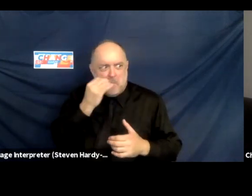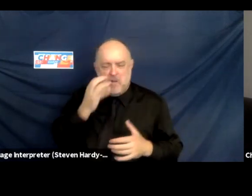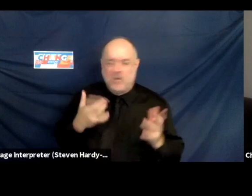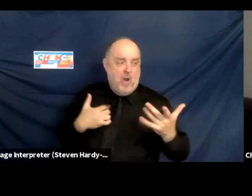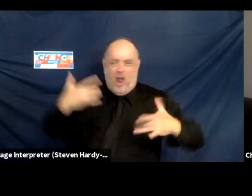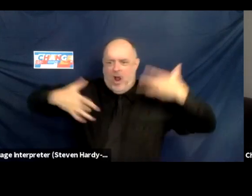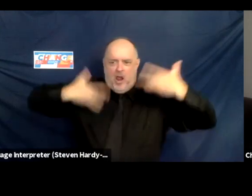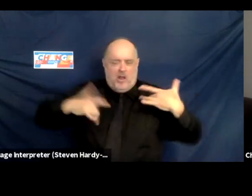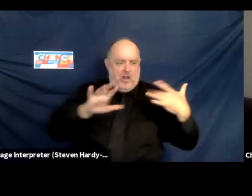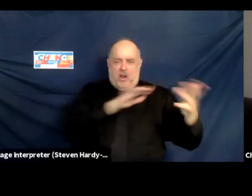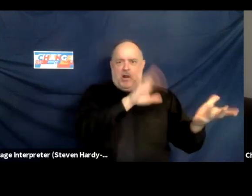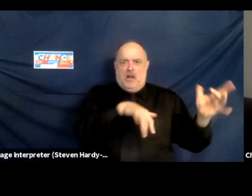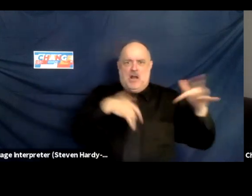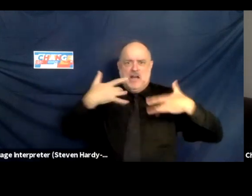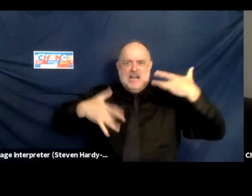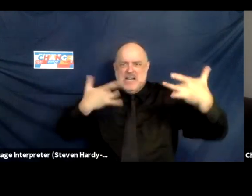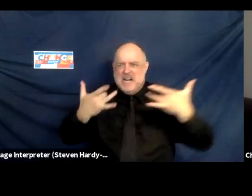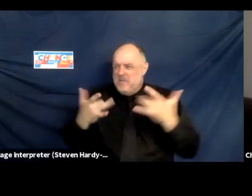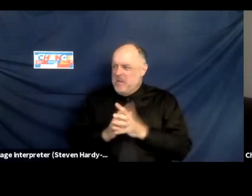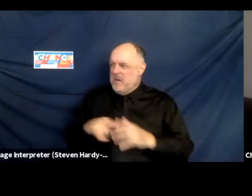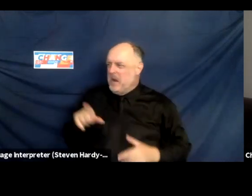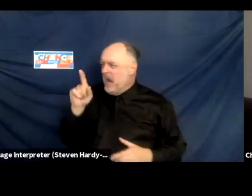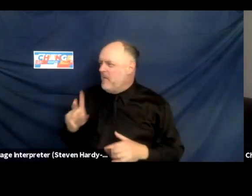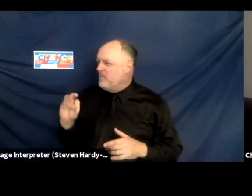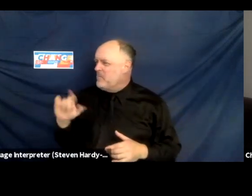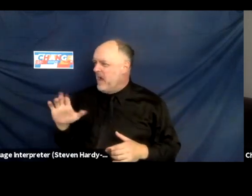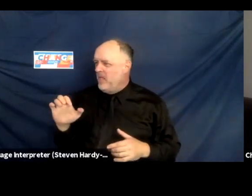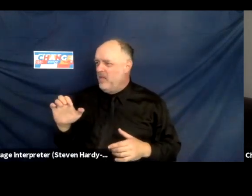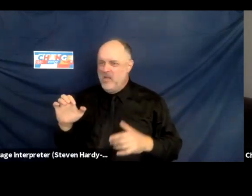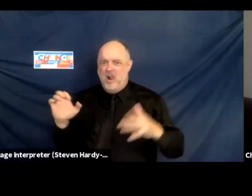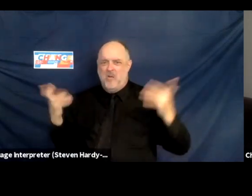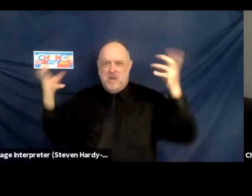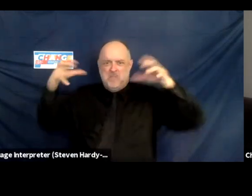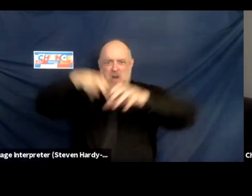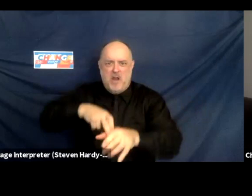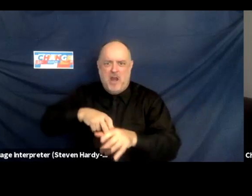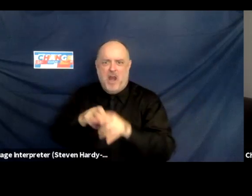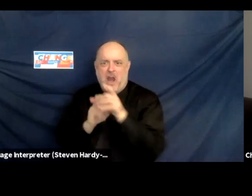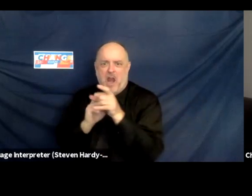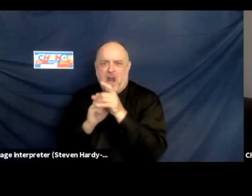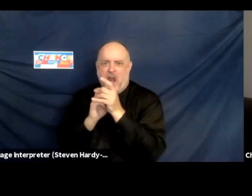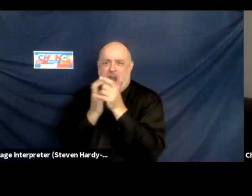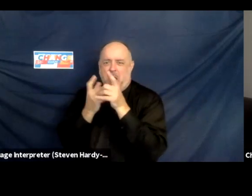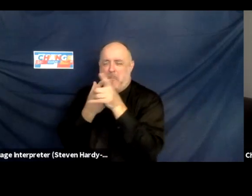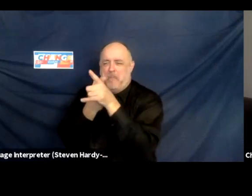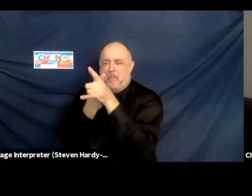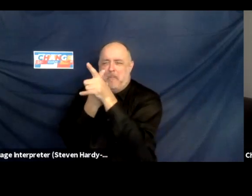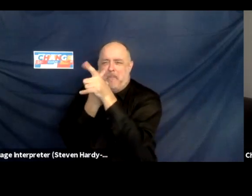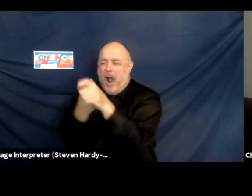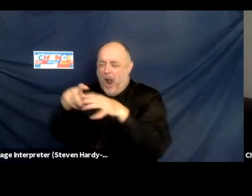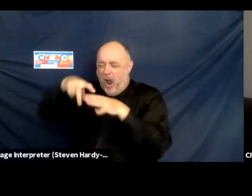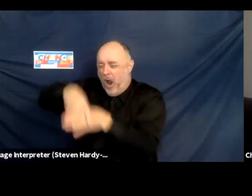and it's probably about a quarter of a mile, half a mile from top to bottom, and we took off. Me and my new bike. It was an old